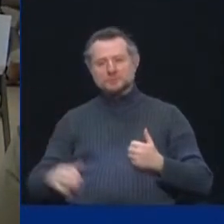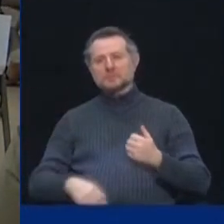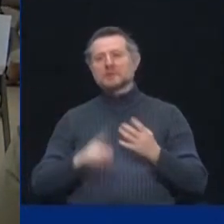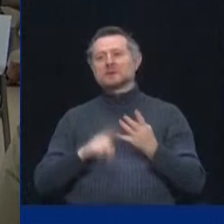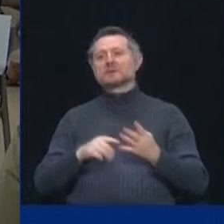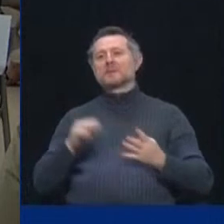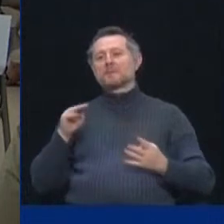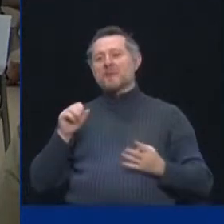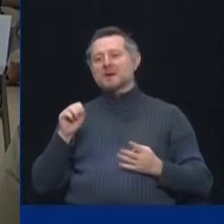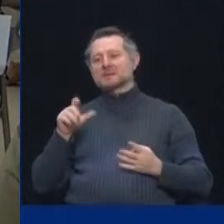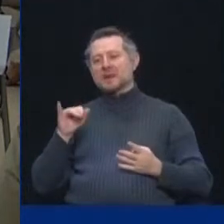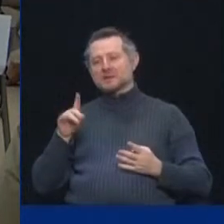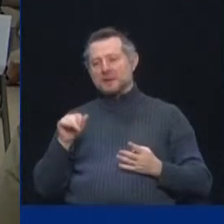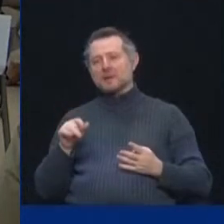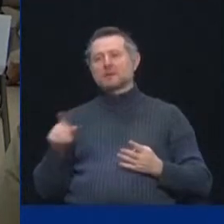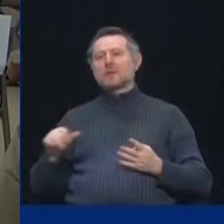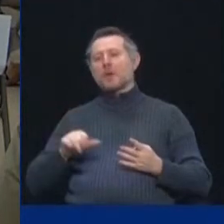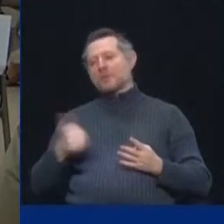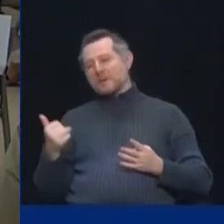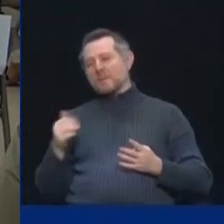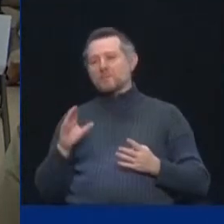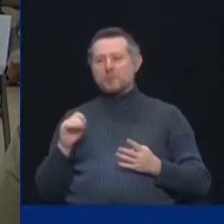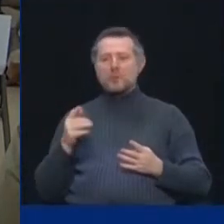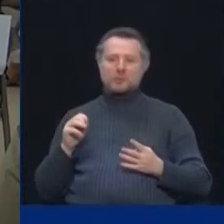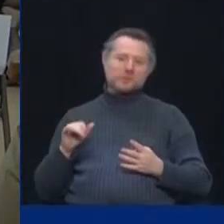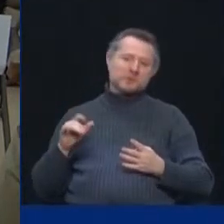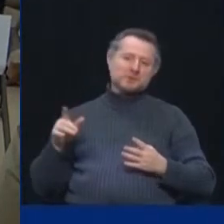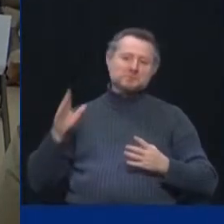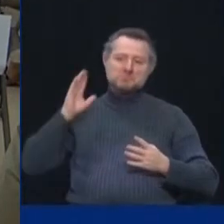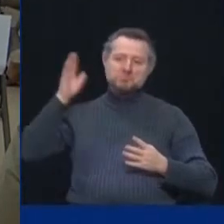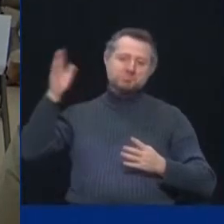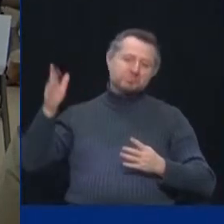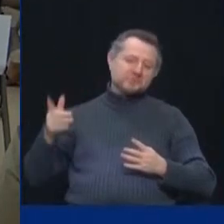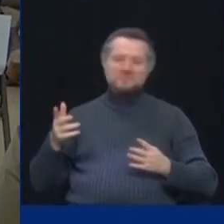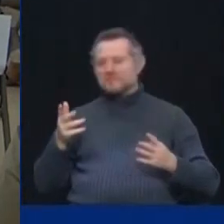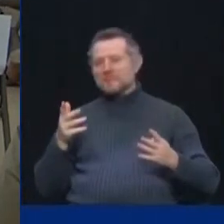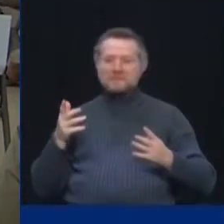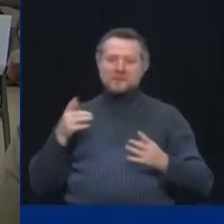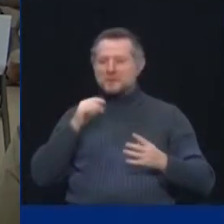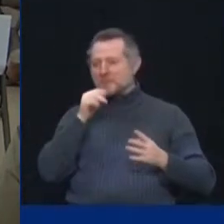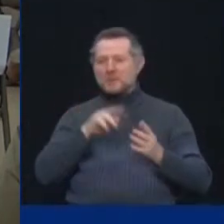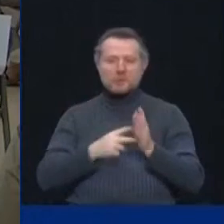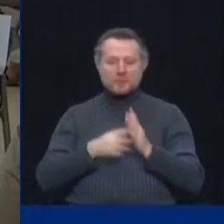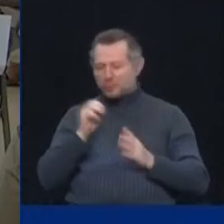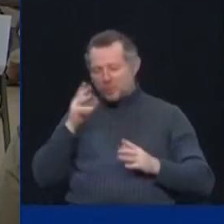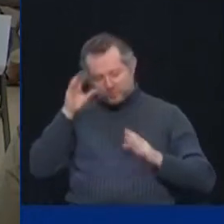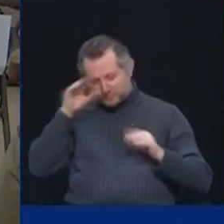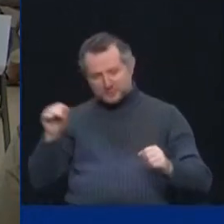borough president, excuse me, maybe one day, Linda, a building president in Co-op City, Linda Werner.